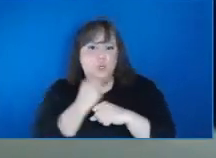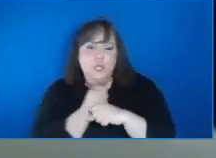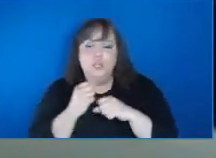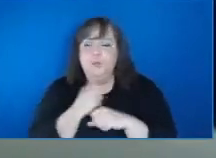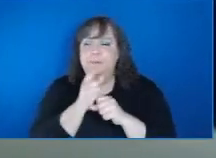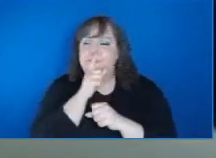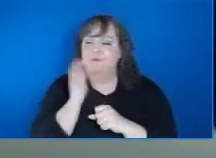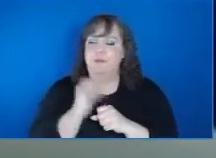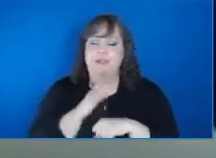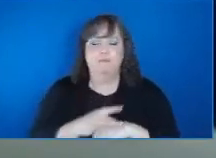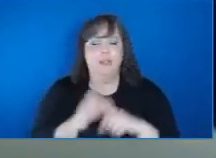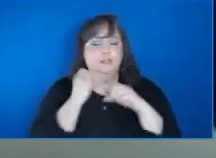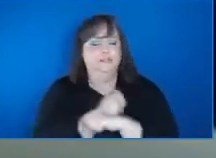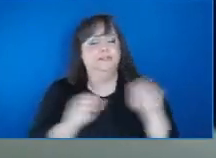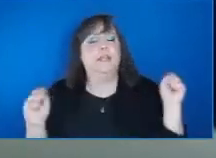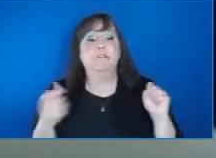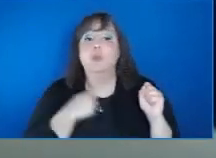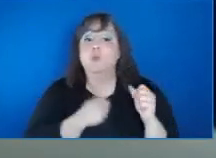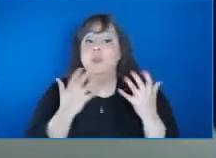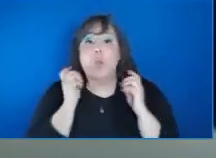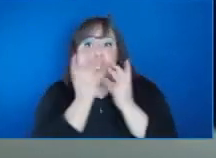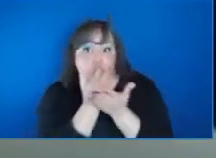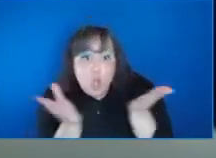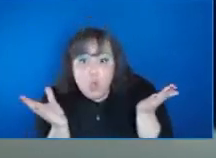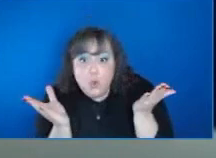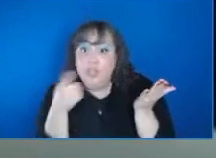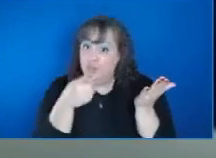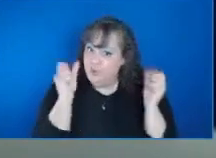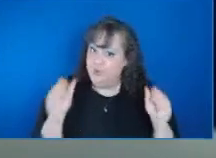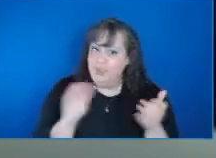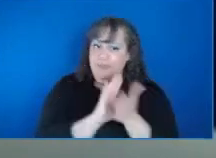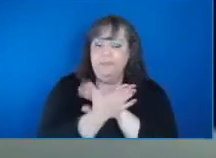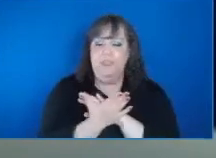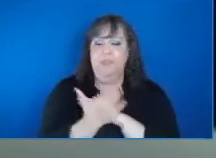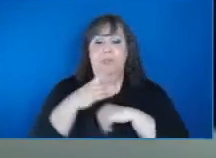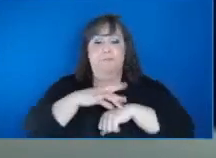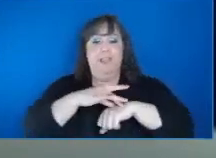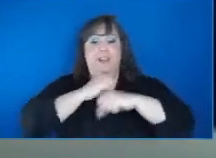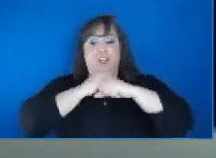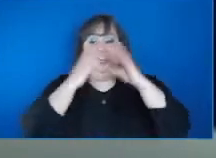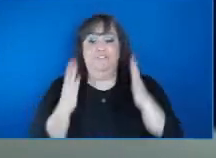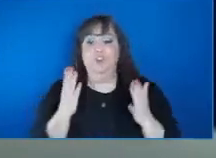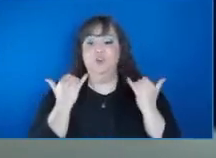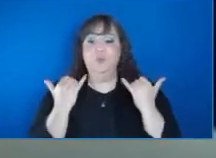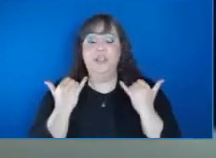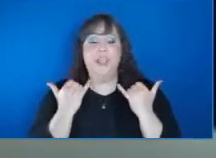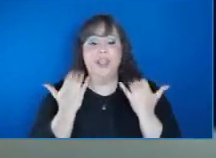you. That's right. You can become a planetary defender today by visiting